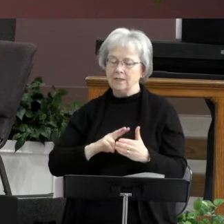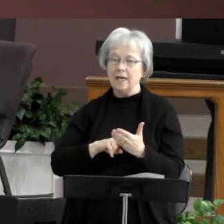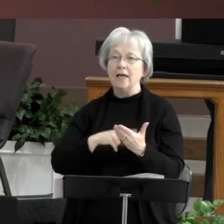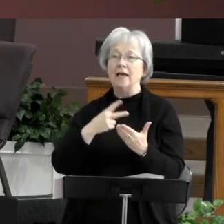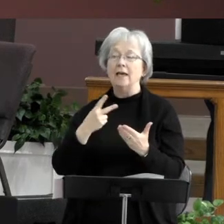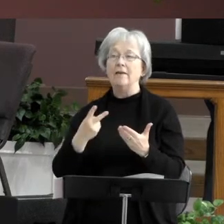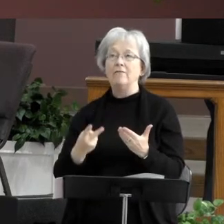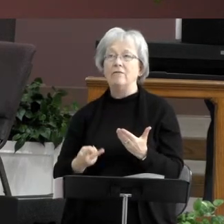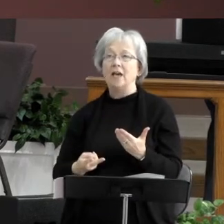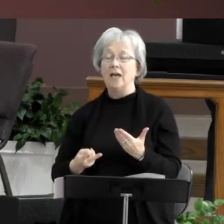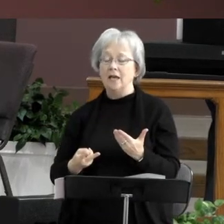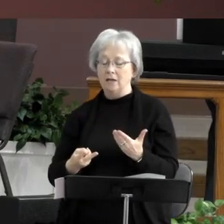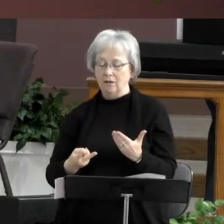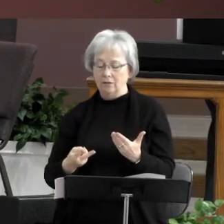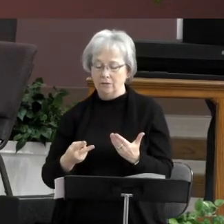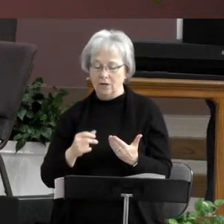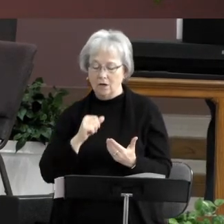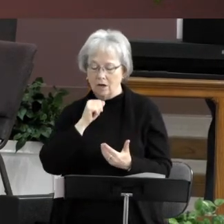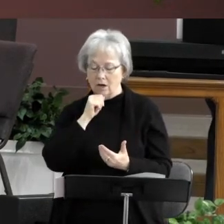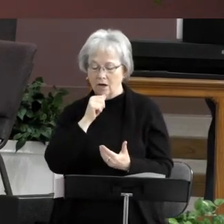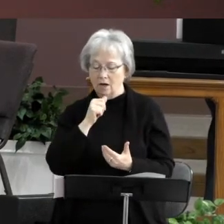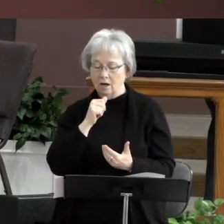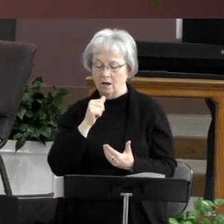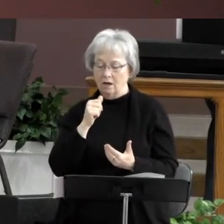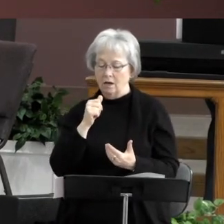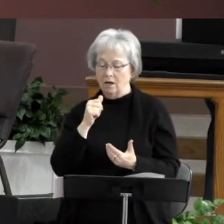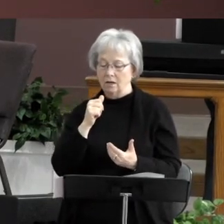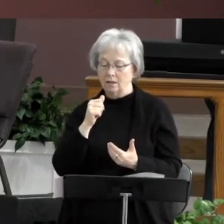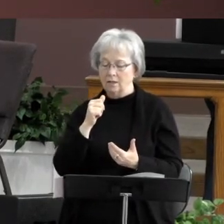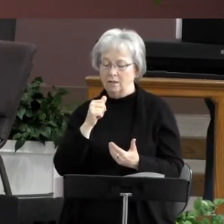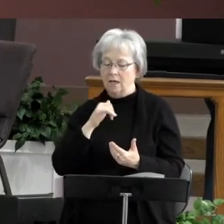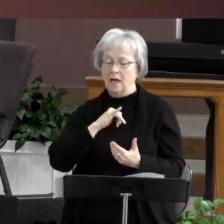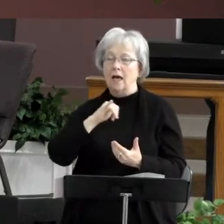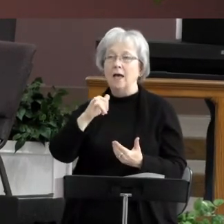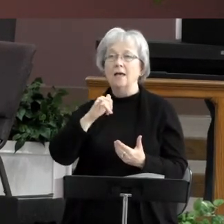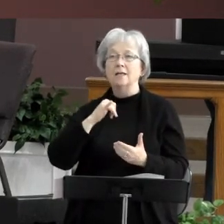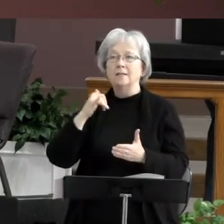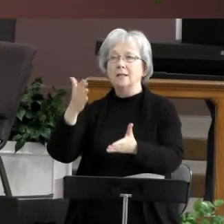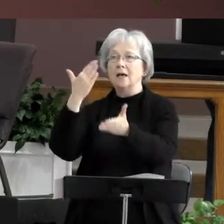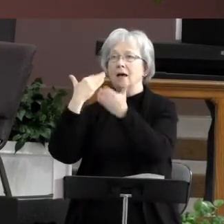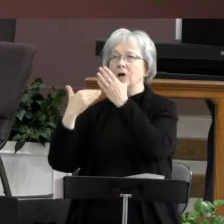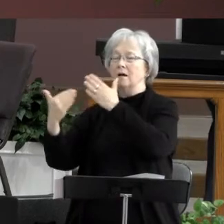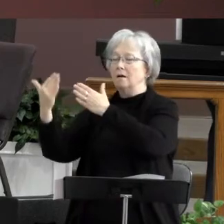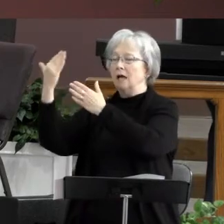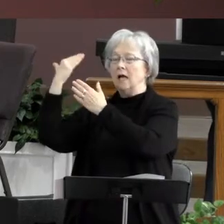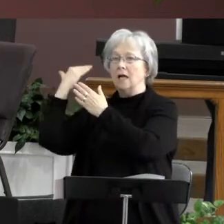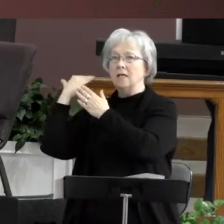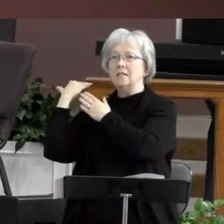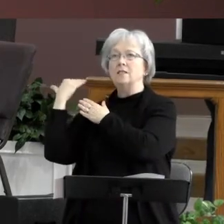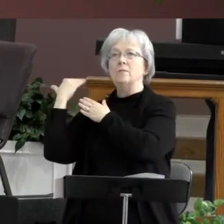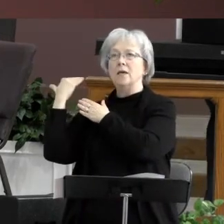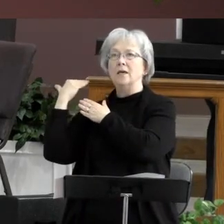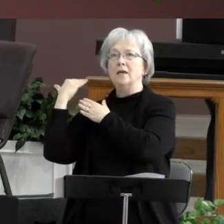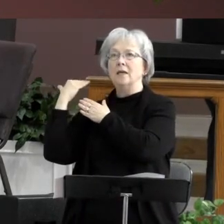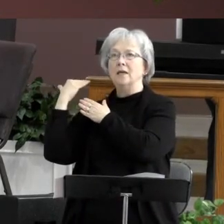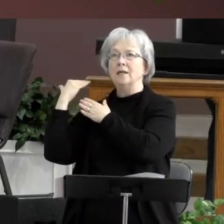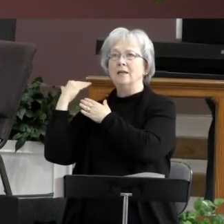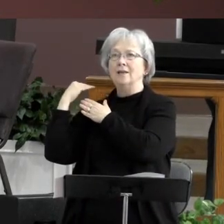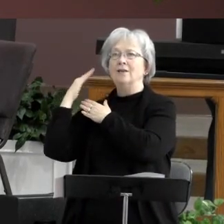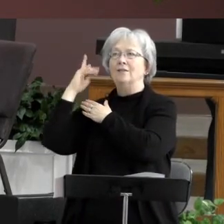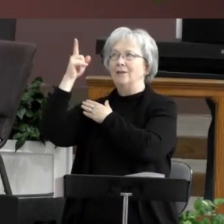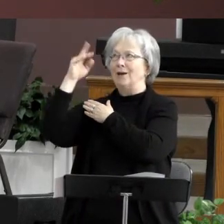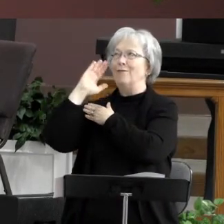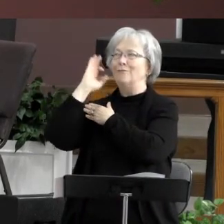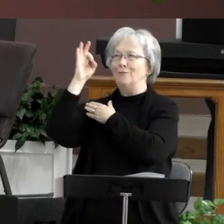compassions, they fail not. As Thou hast